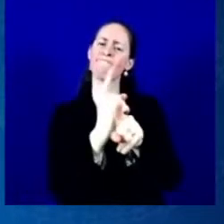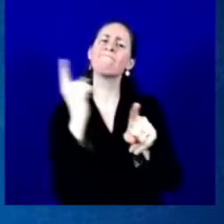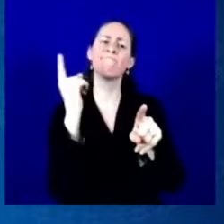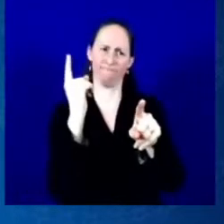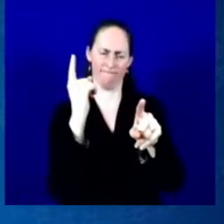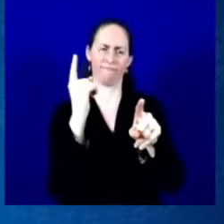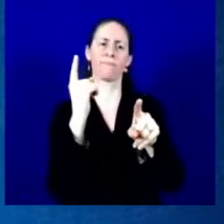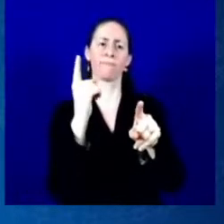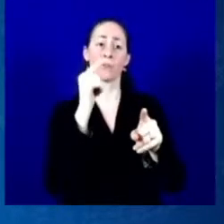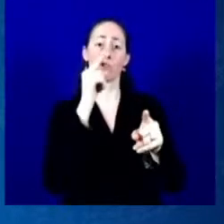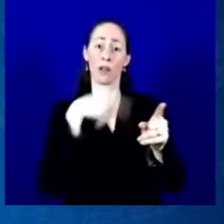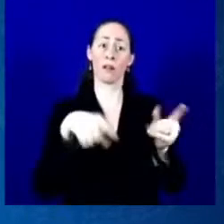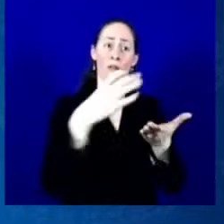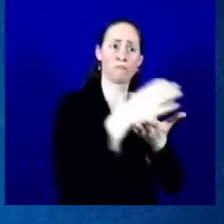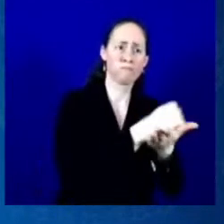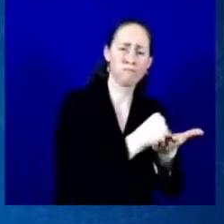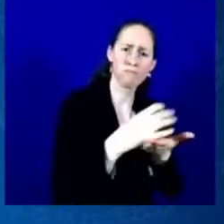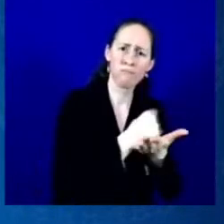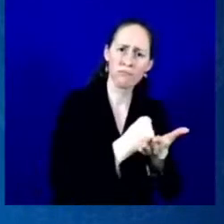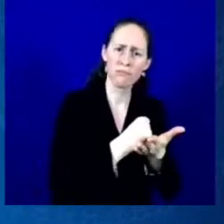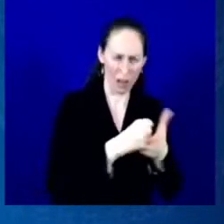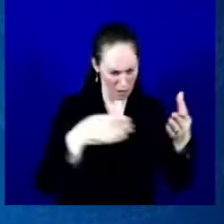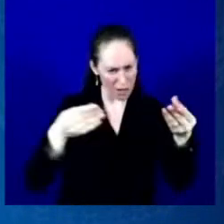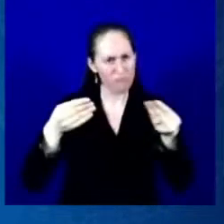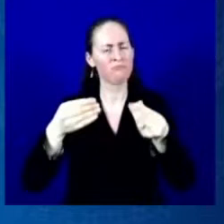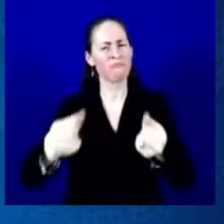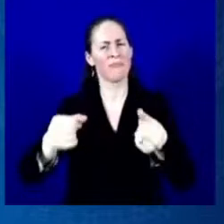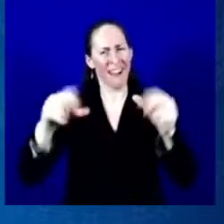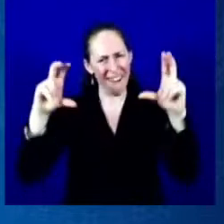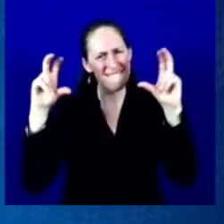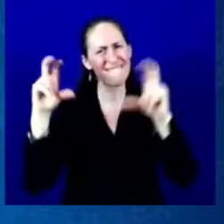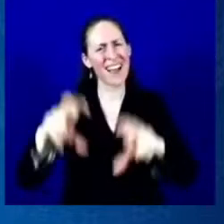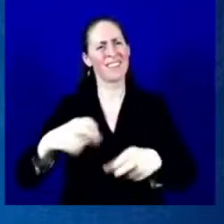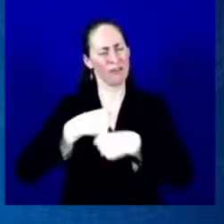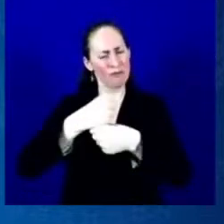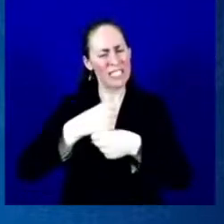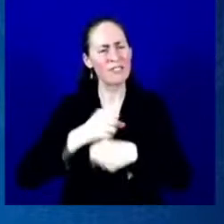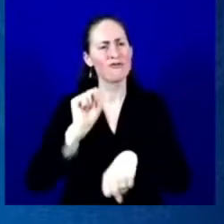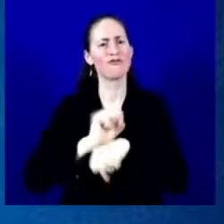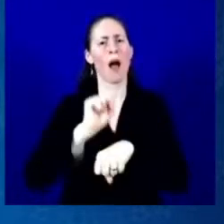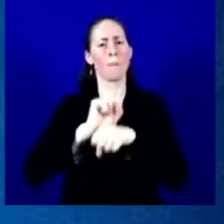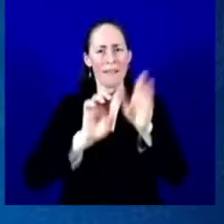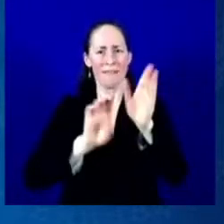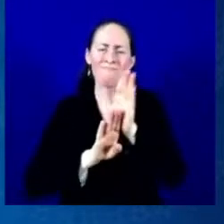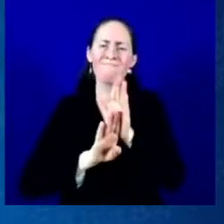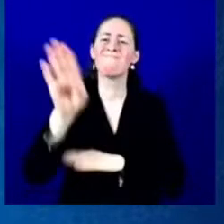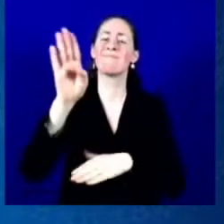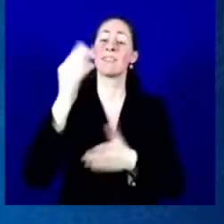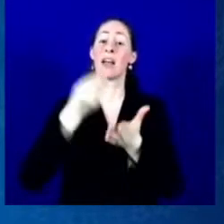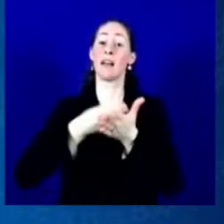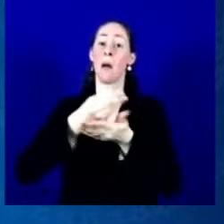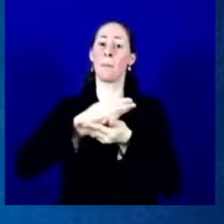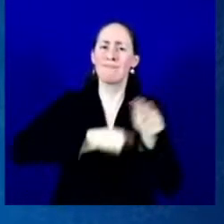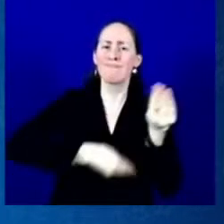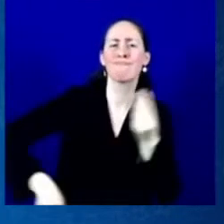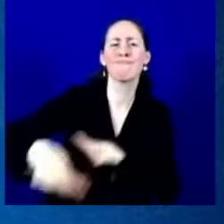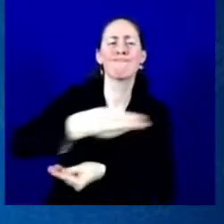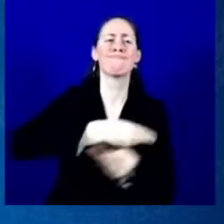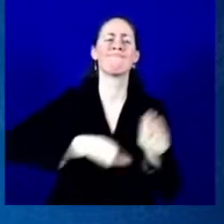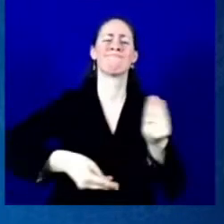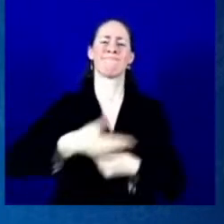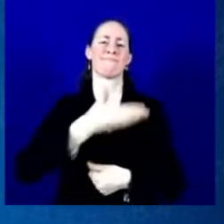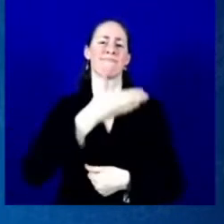propose and will create millions of jobs that will grow the economy and enhance our financial standing in the